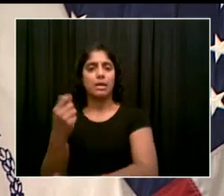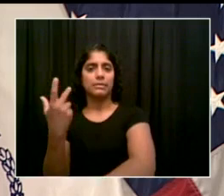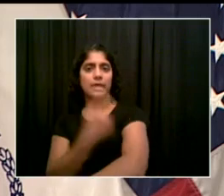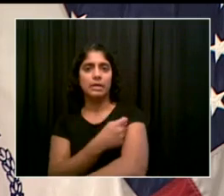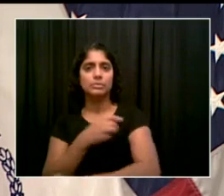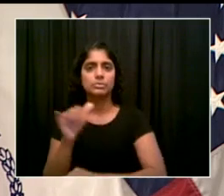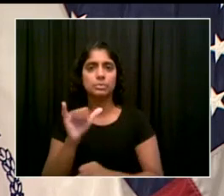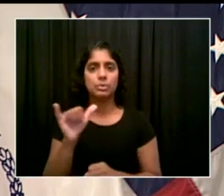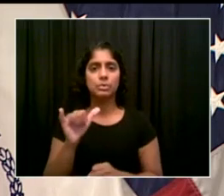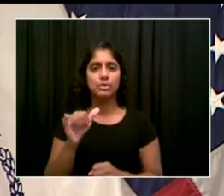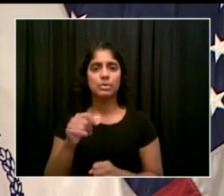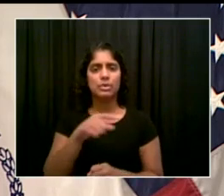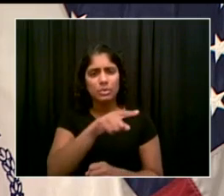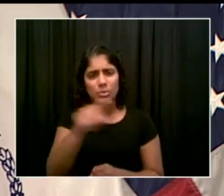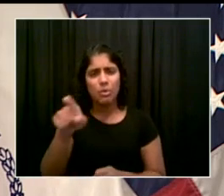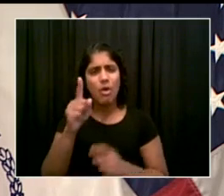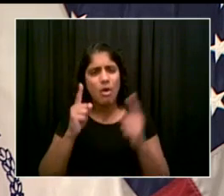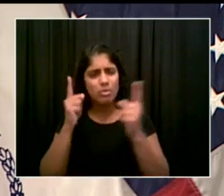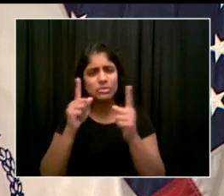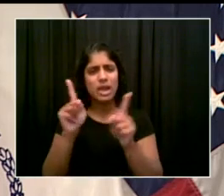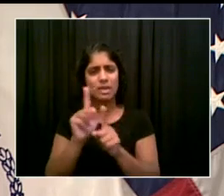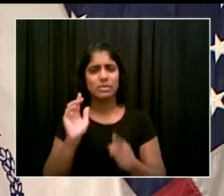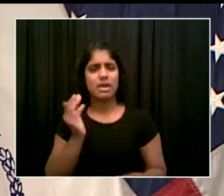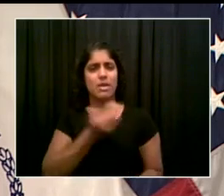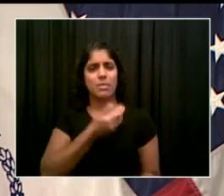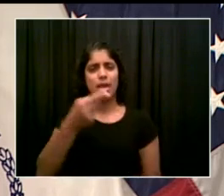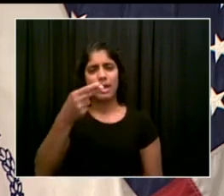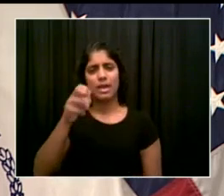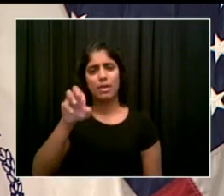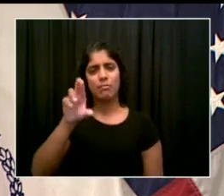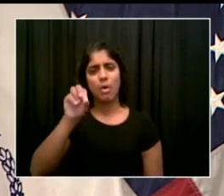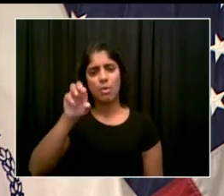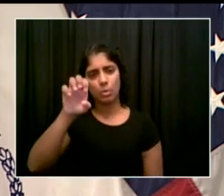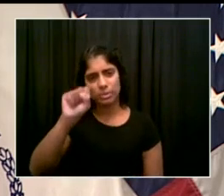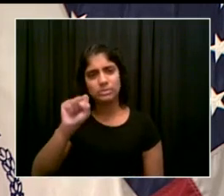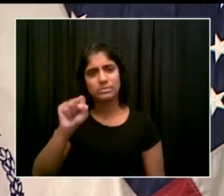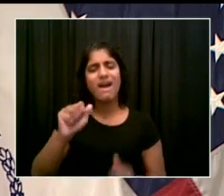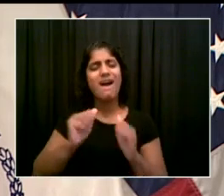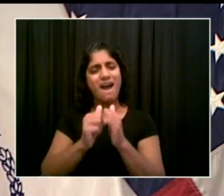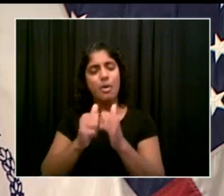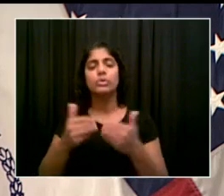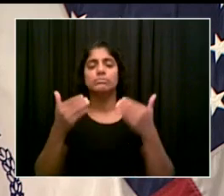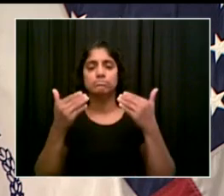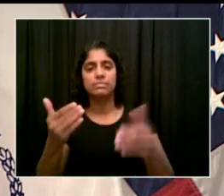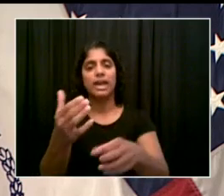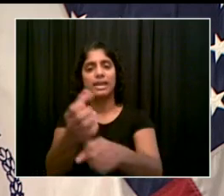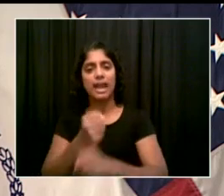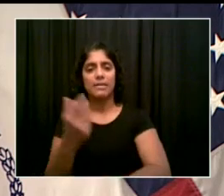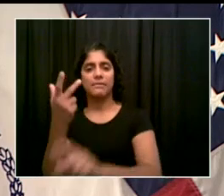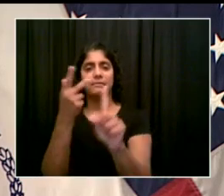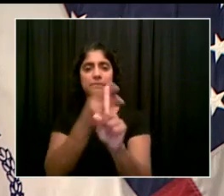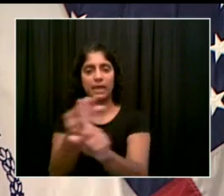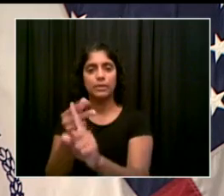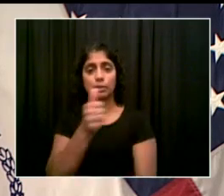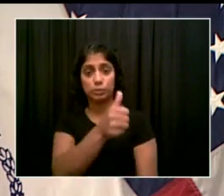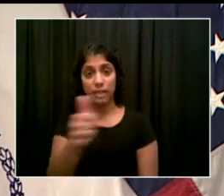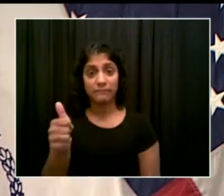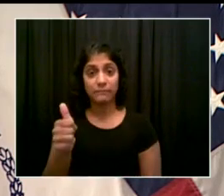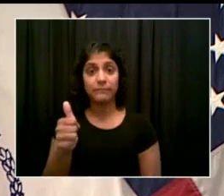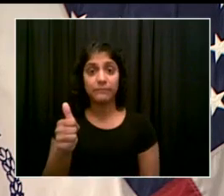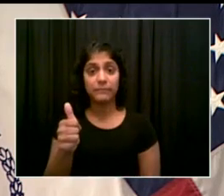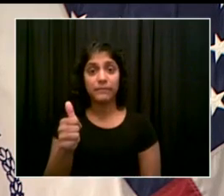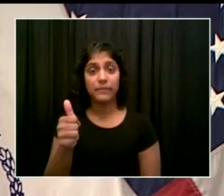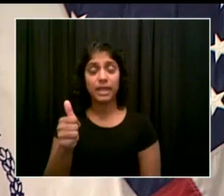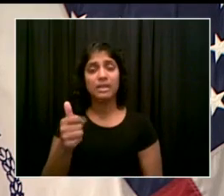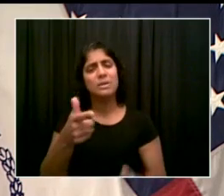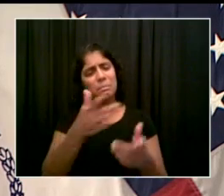who you've been vaccinated yourself, but maybe a member of your family hasn't, get up in their face and tell them it's time.